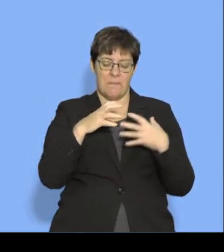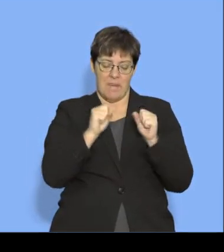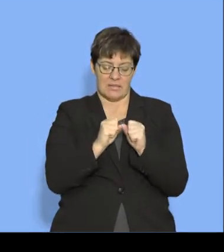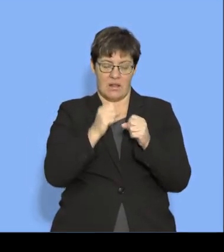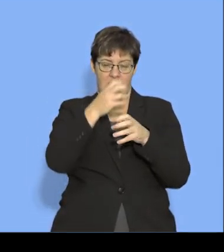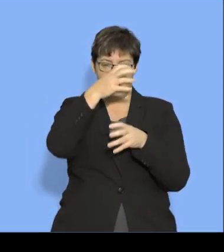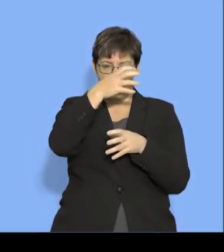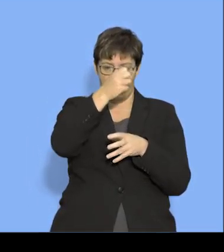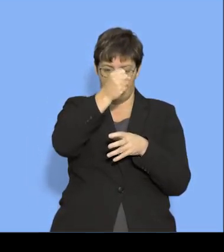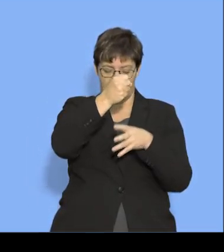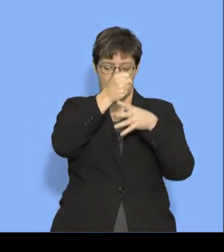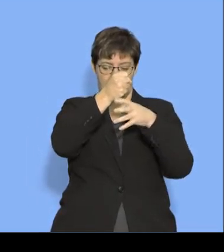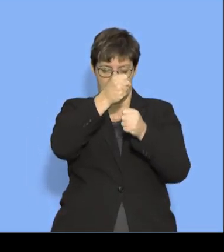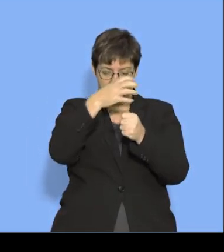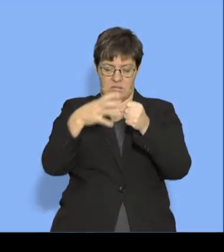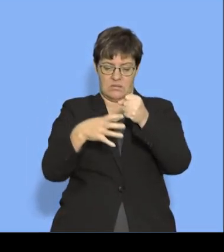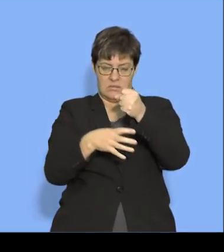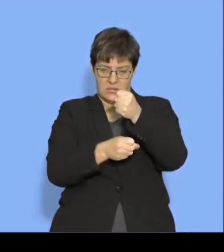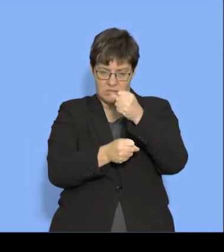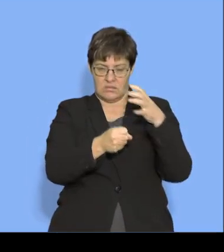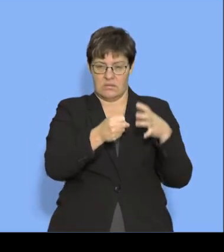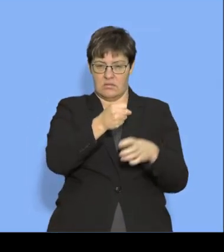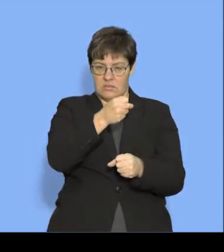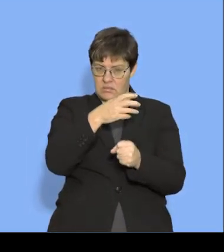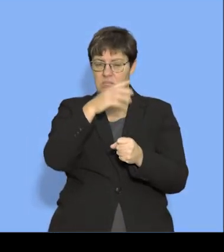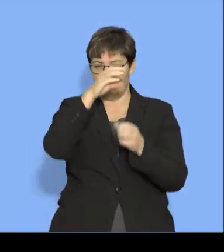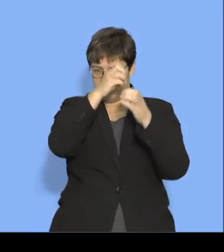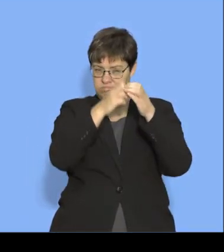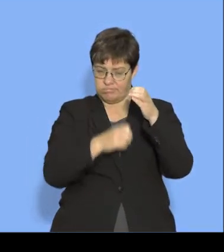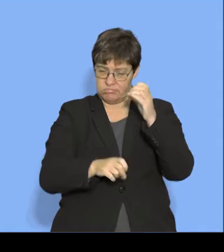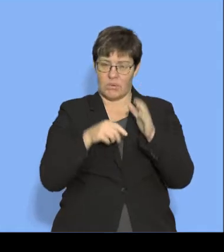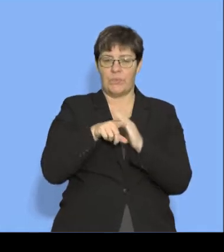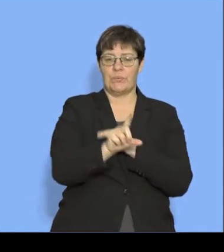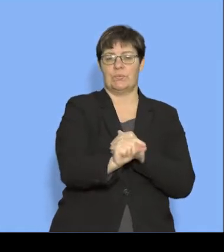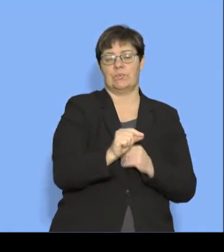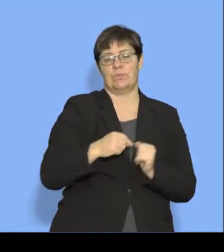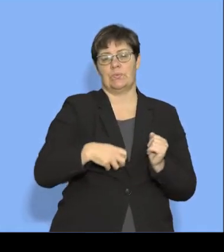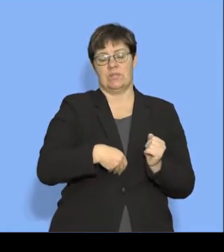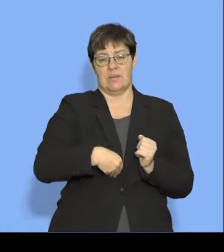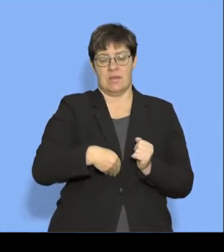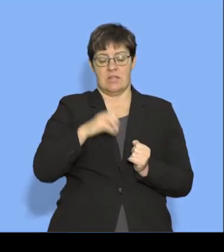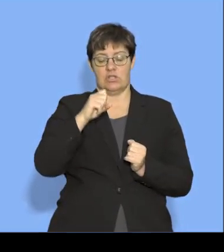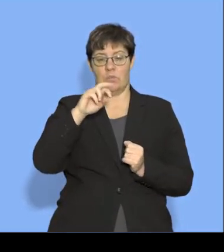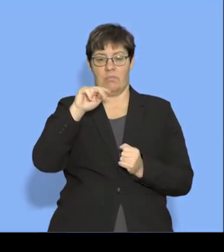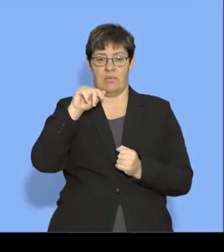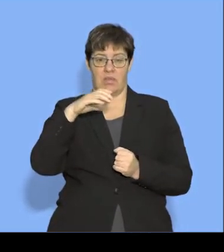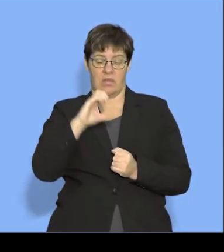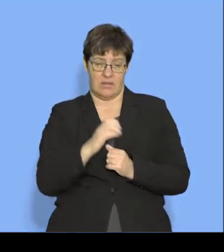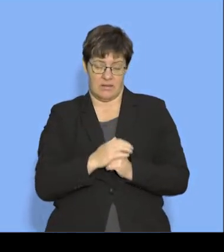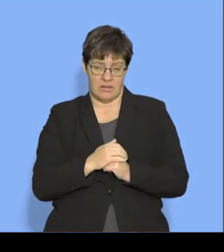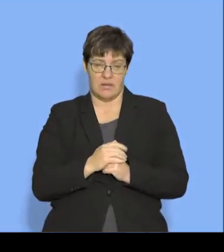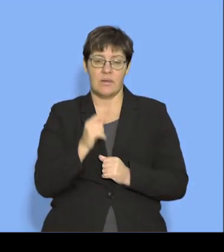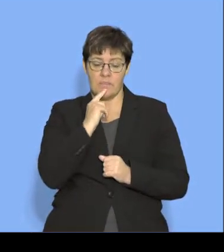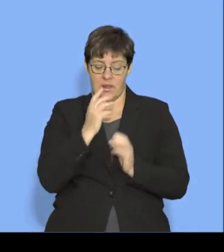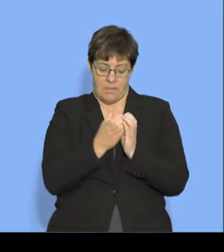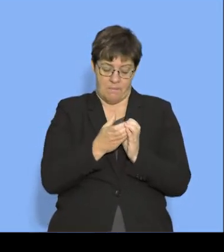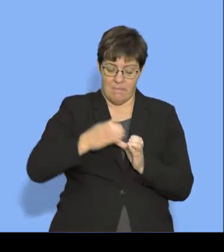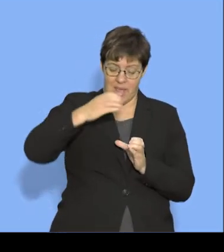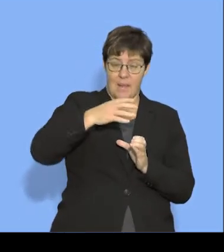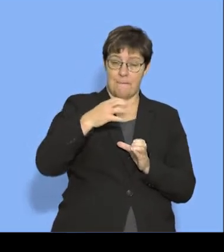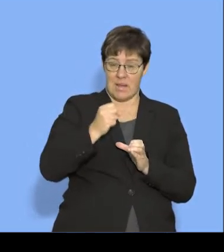tube through which the food is transported to the stomach. Guys, in the stomach, we see it is a